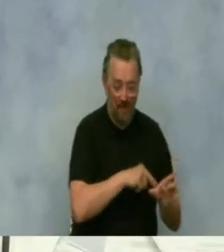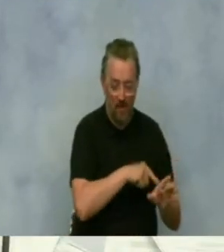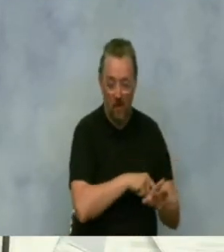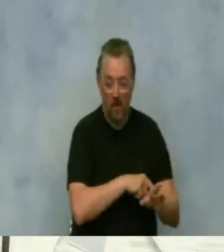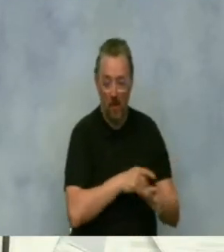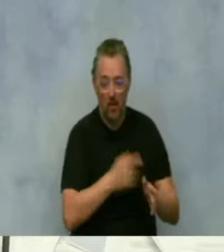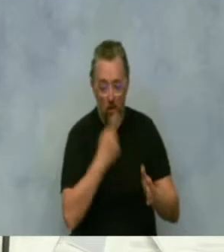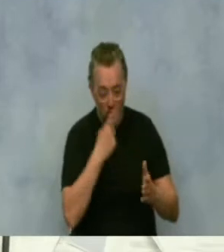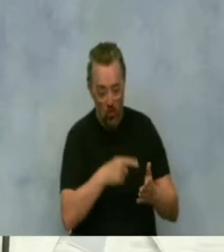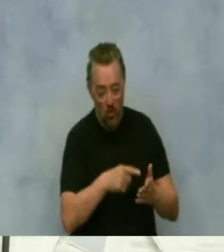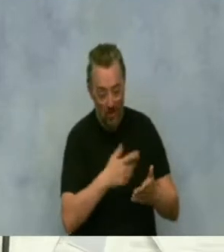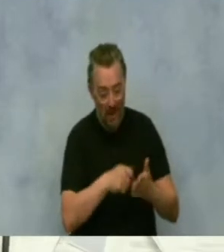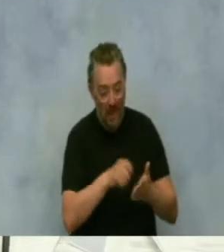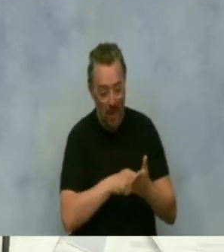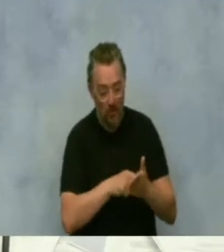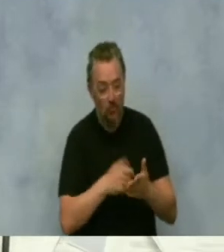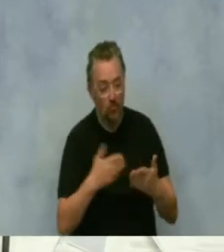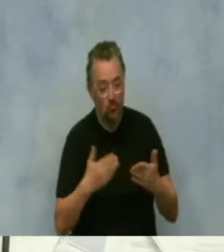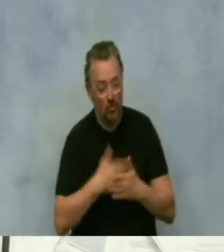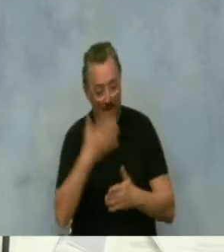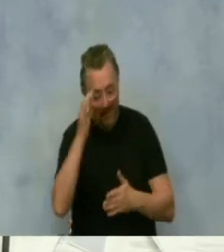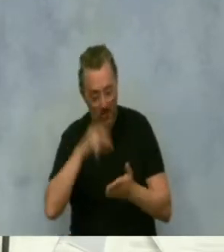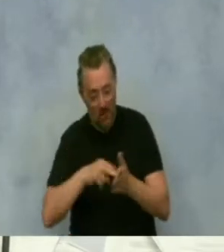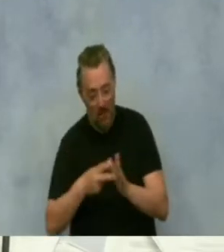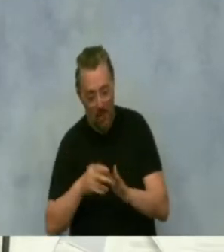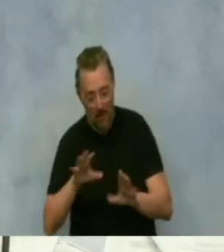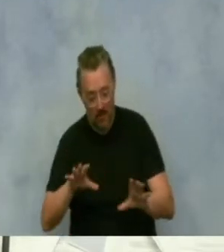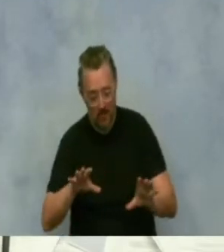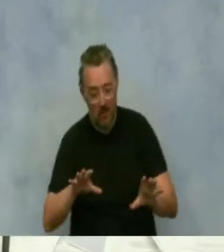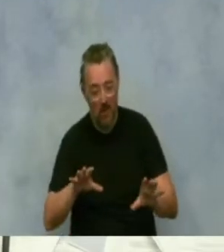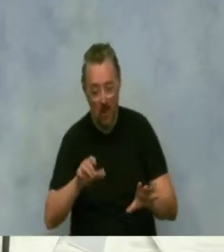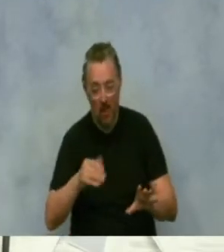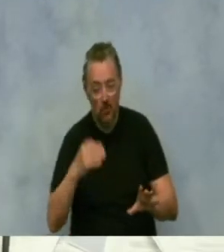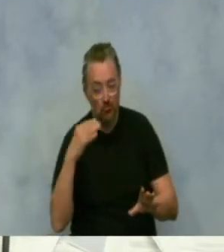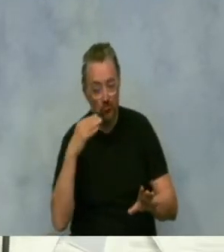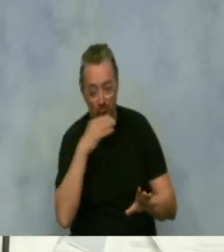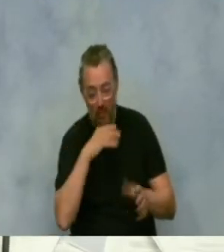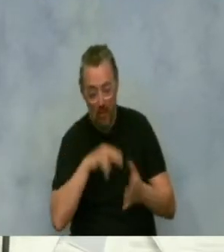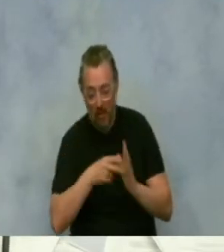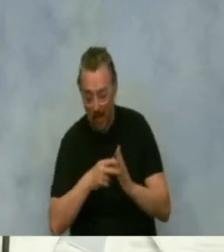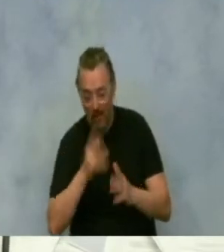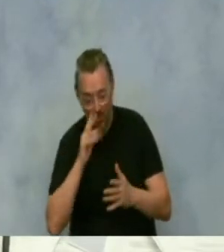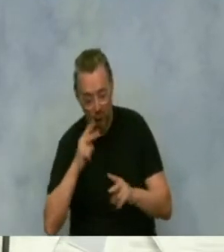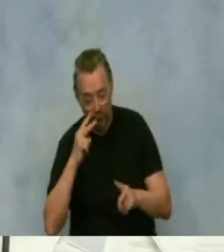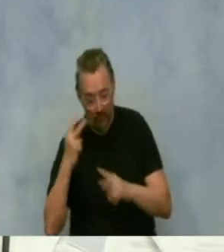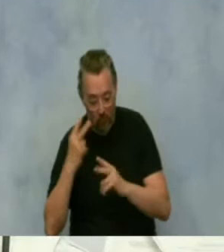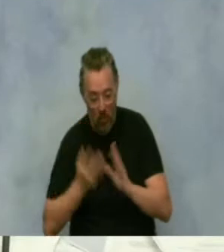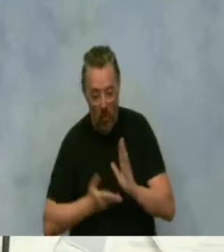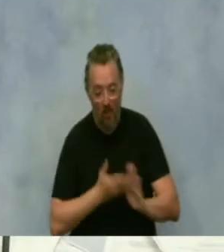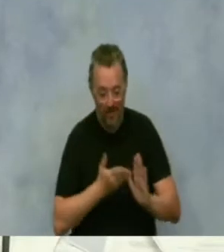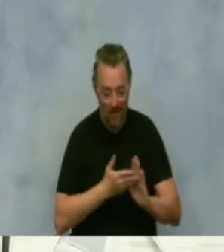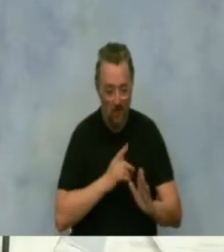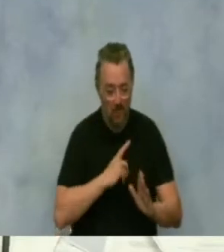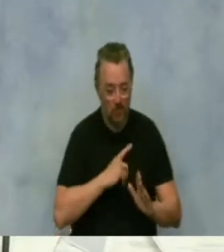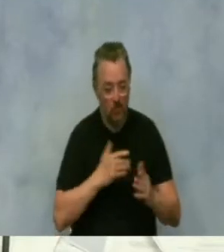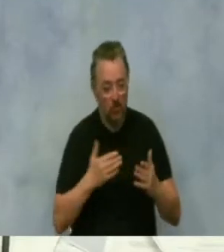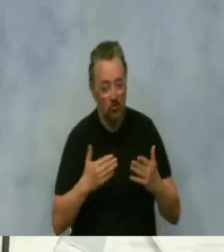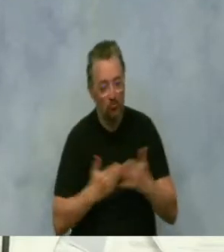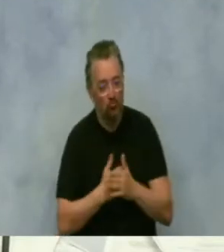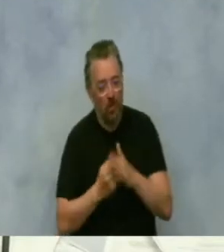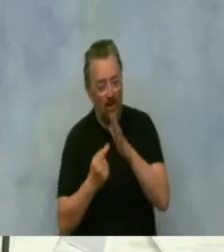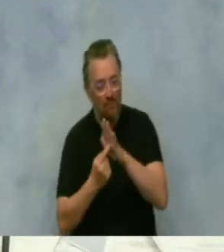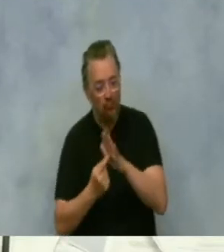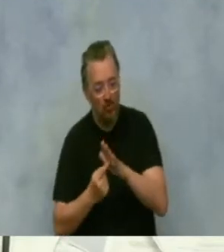election and subsequent approval of the new council plan in 15 June 22, the draft resource plans were reviewed and updated to take account of the new priorities and outcomes within